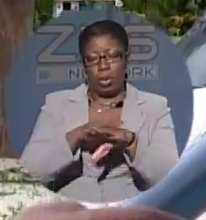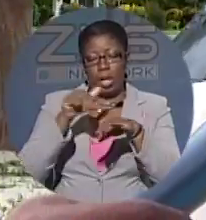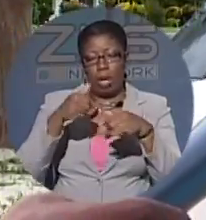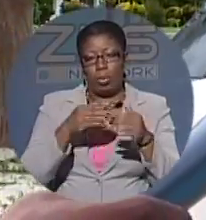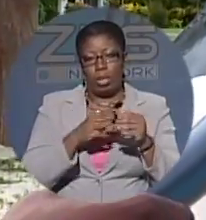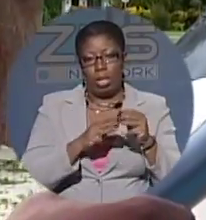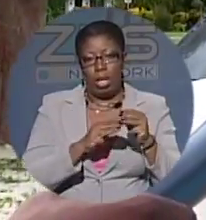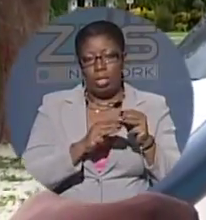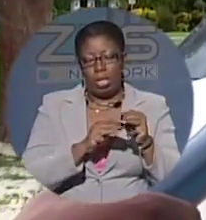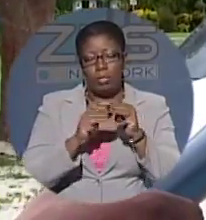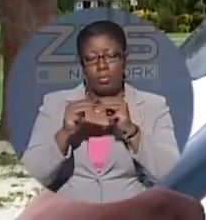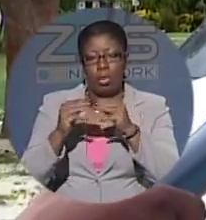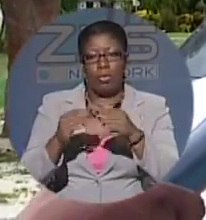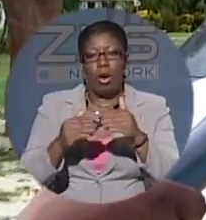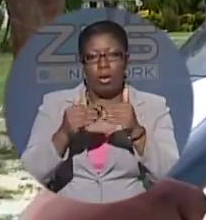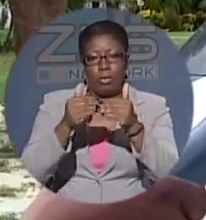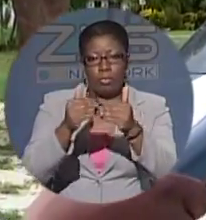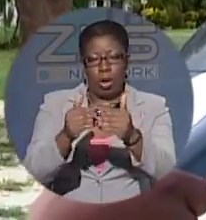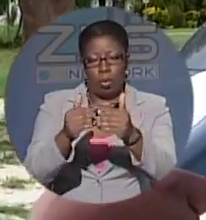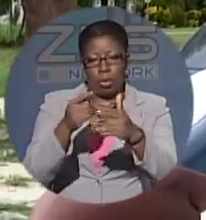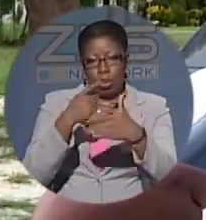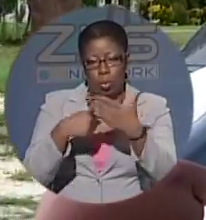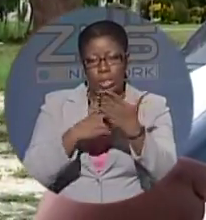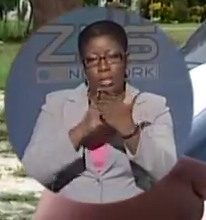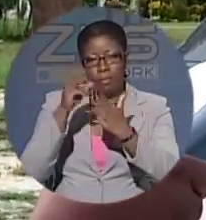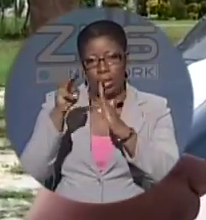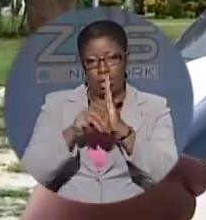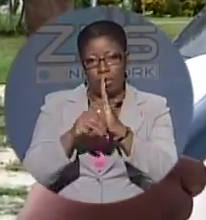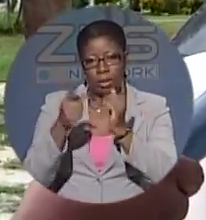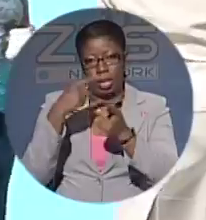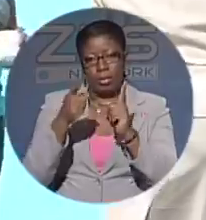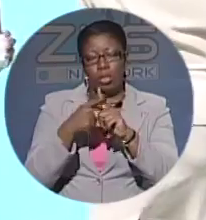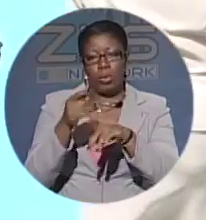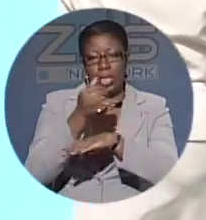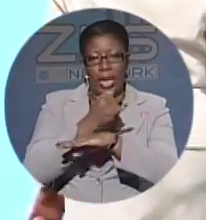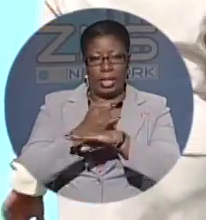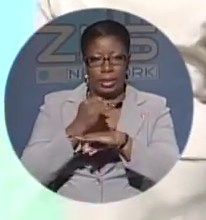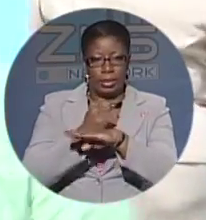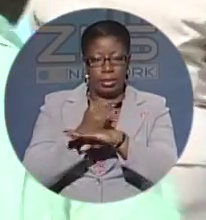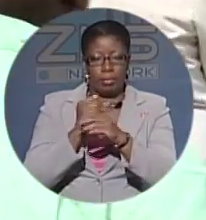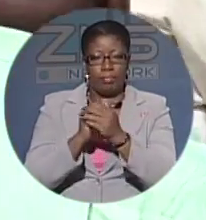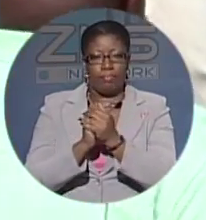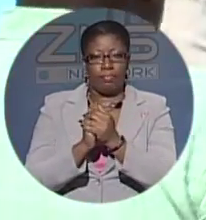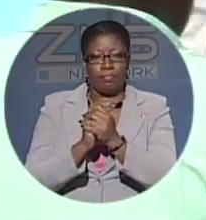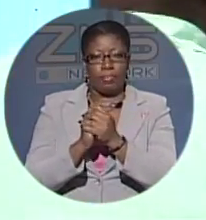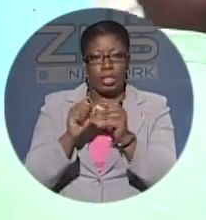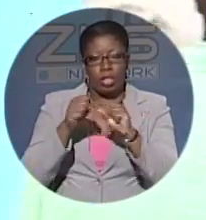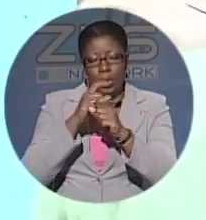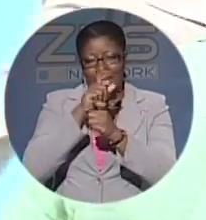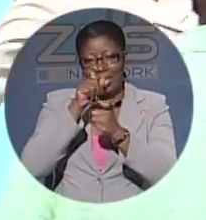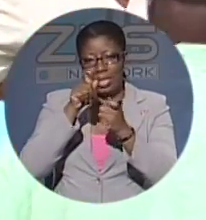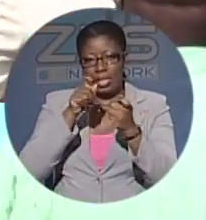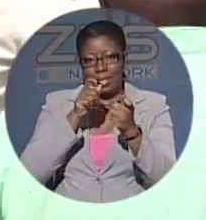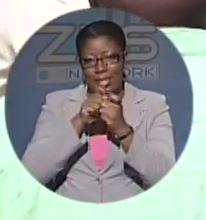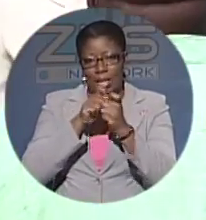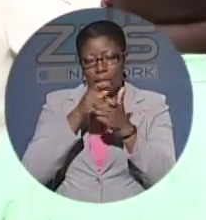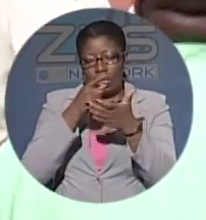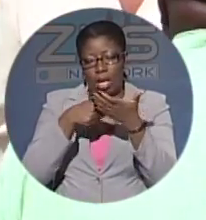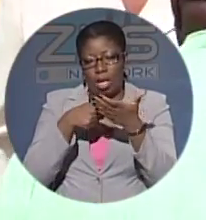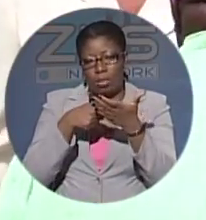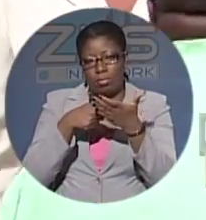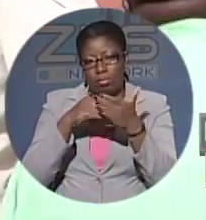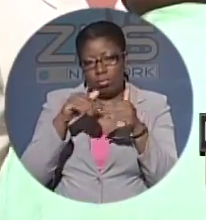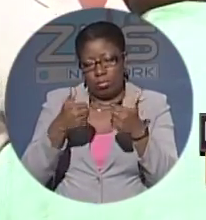move forward, on what sort of development that, you know, comes to the island. So exactly how has it been for the first ever female